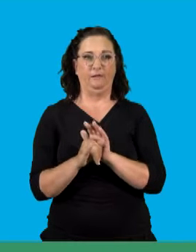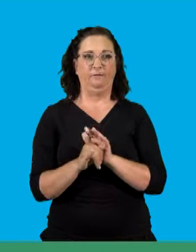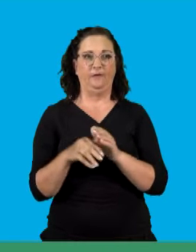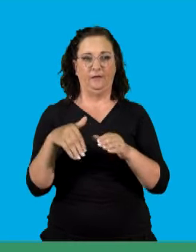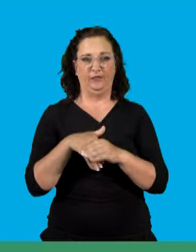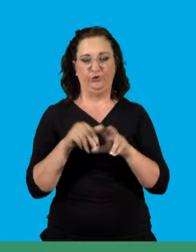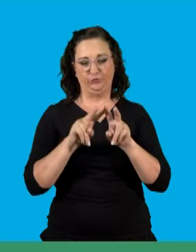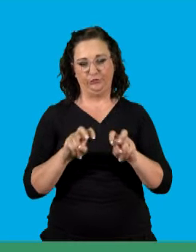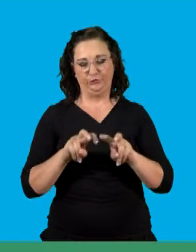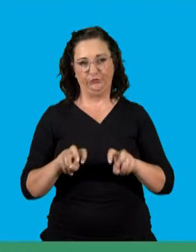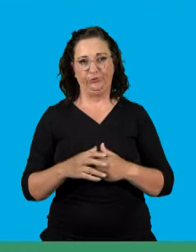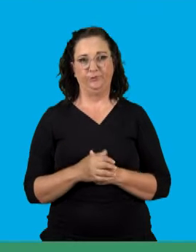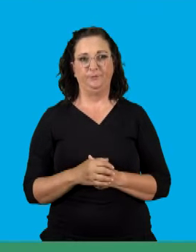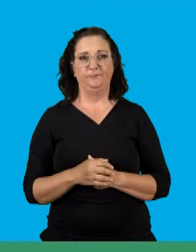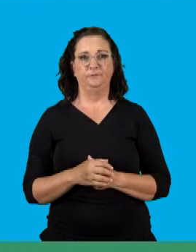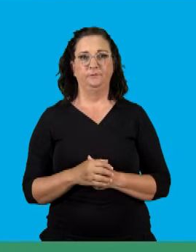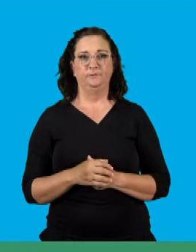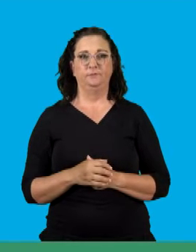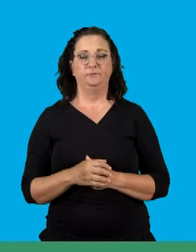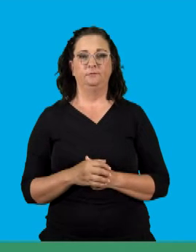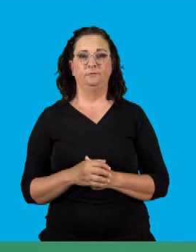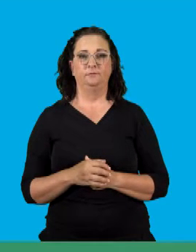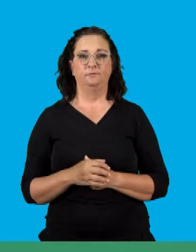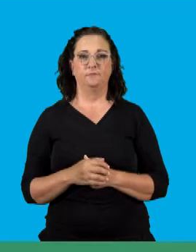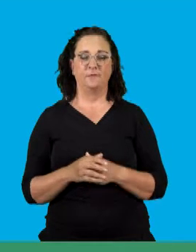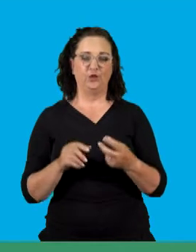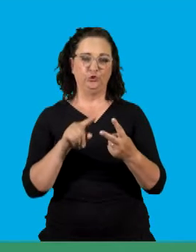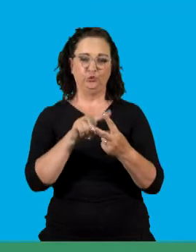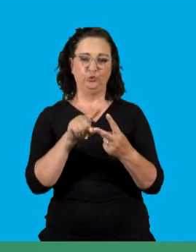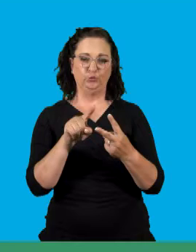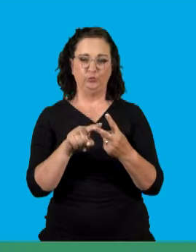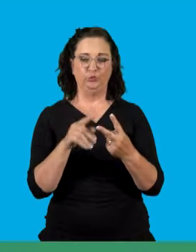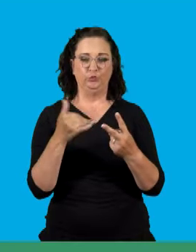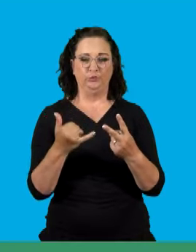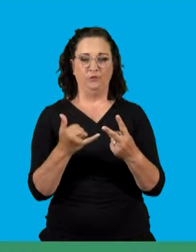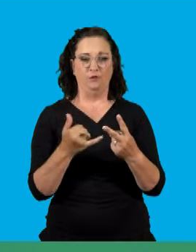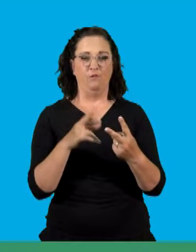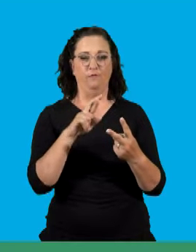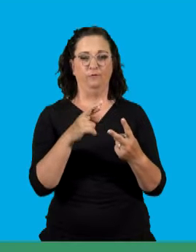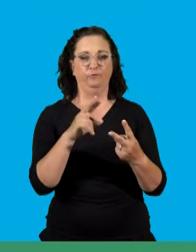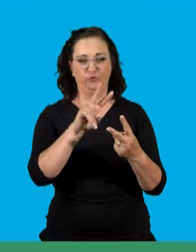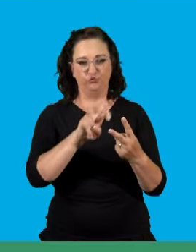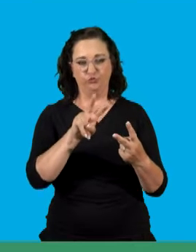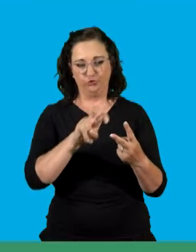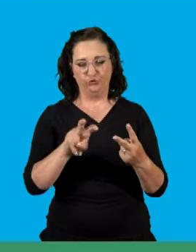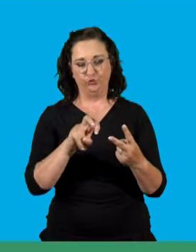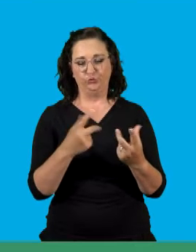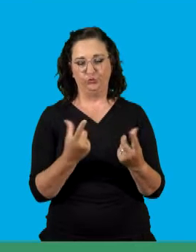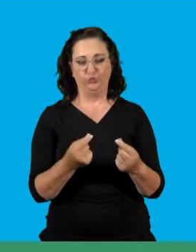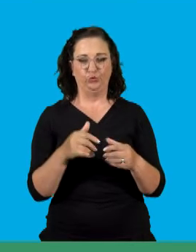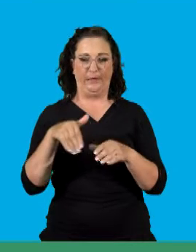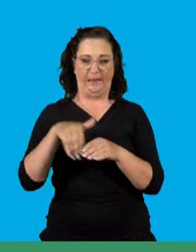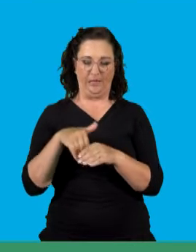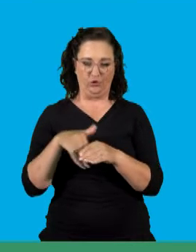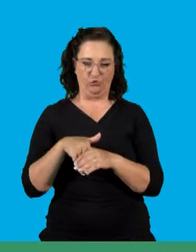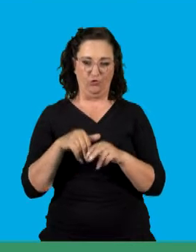All right, so you definitely know the 2 types of market research. Okay.